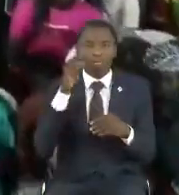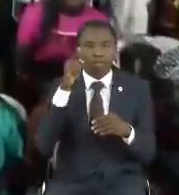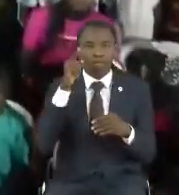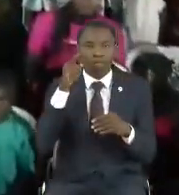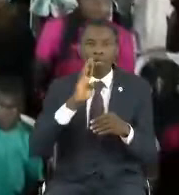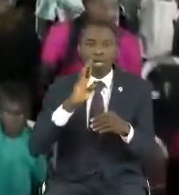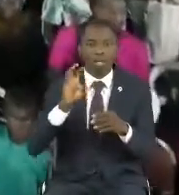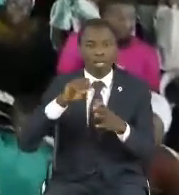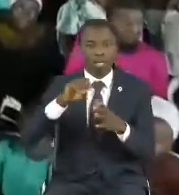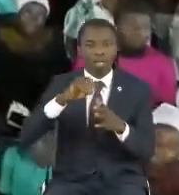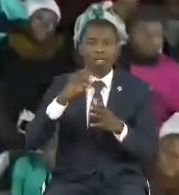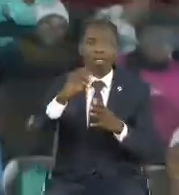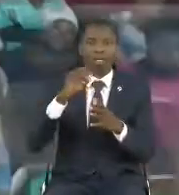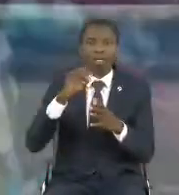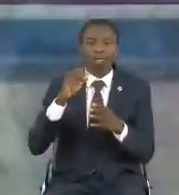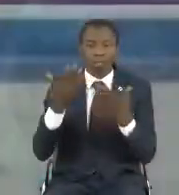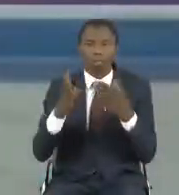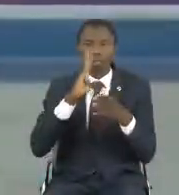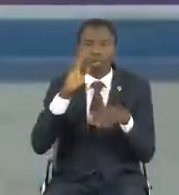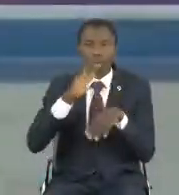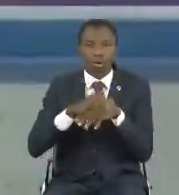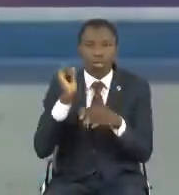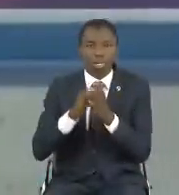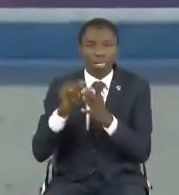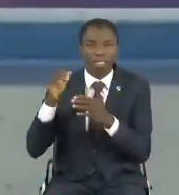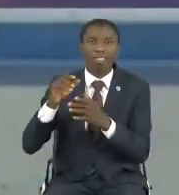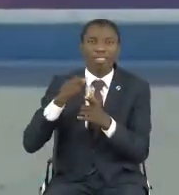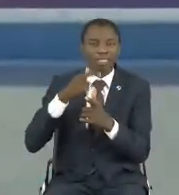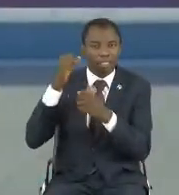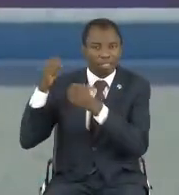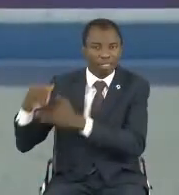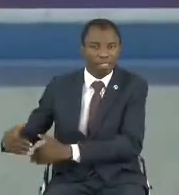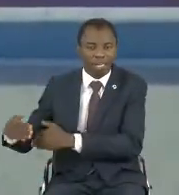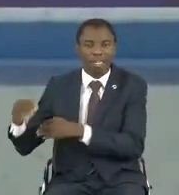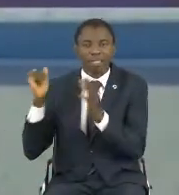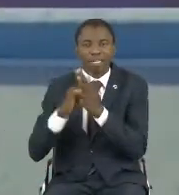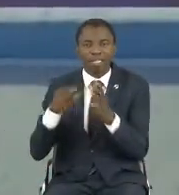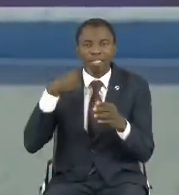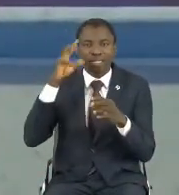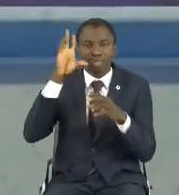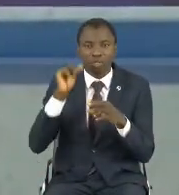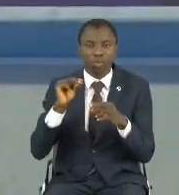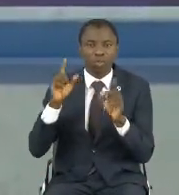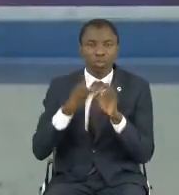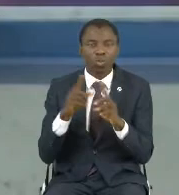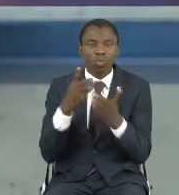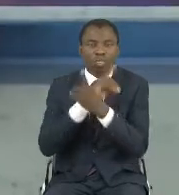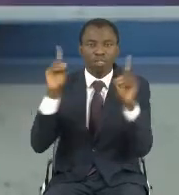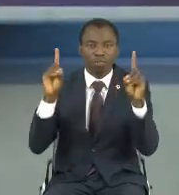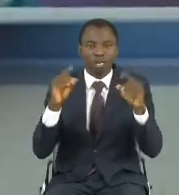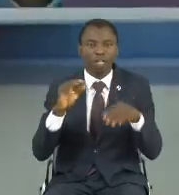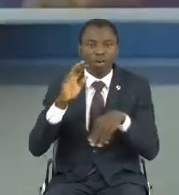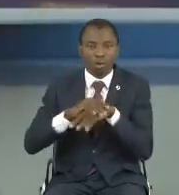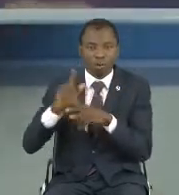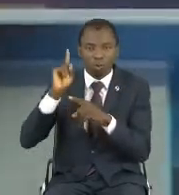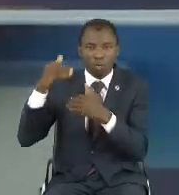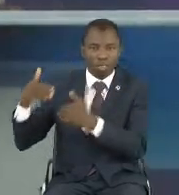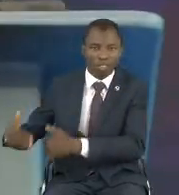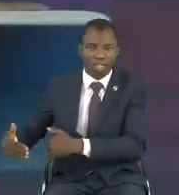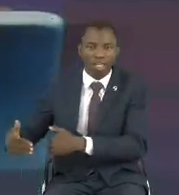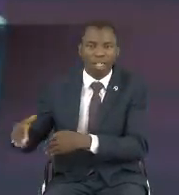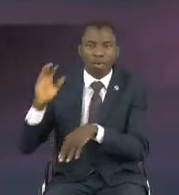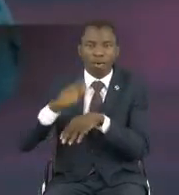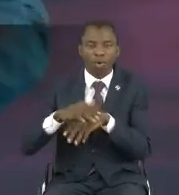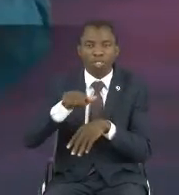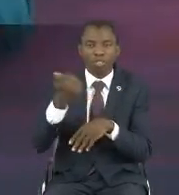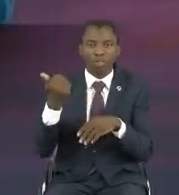Christ, no to salvation, no to healing, no to deliverance, one side. Or you're on the other